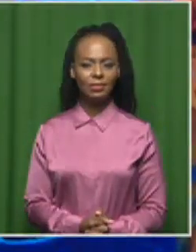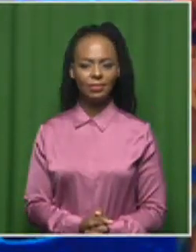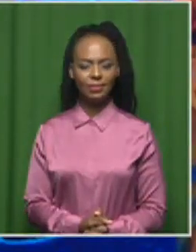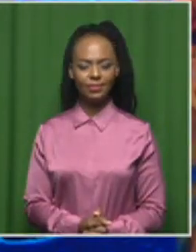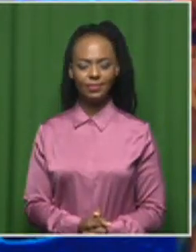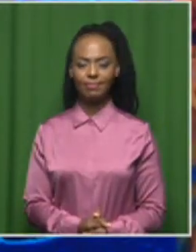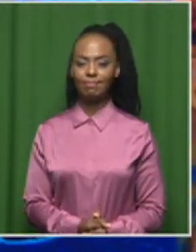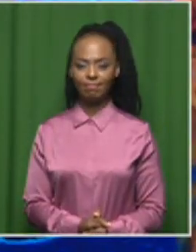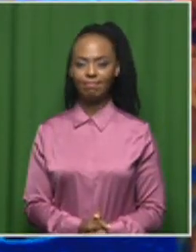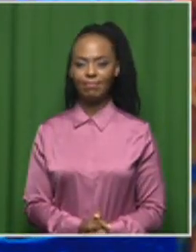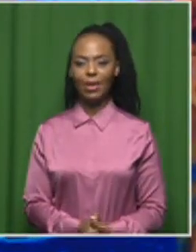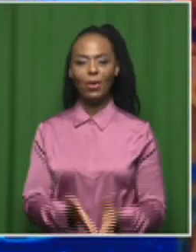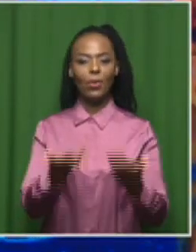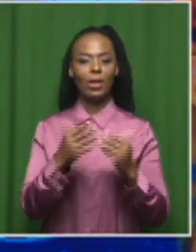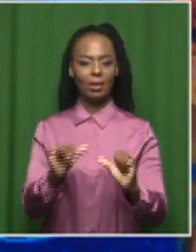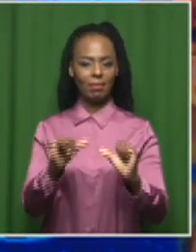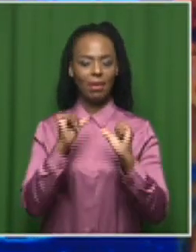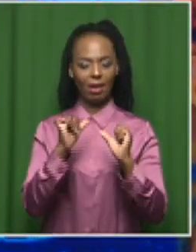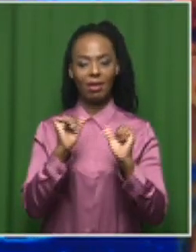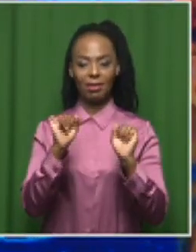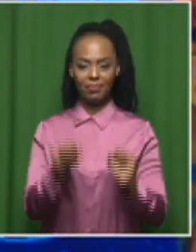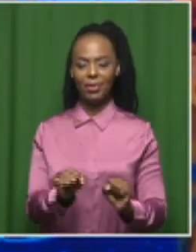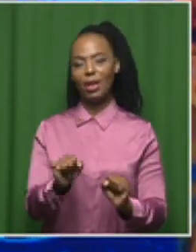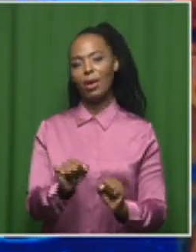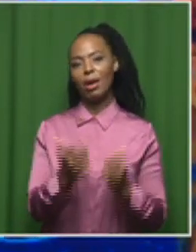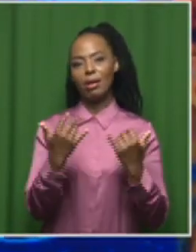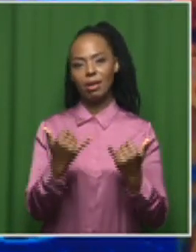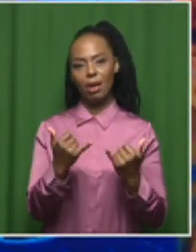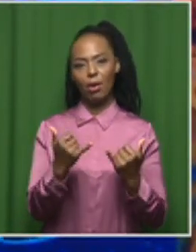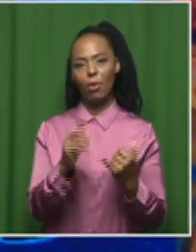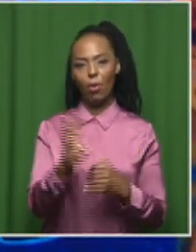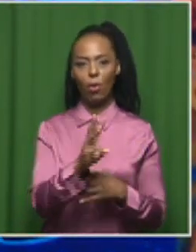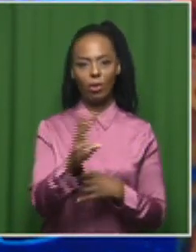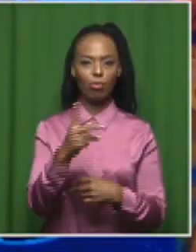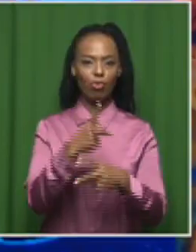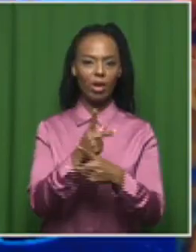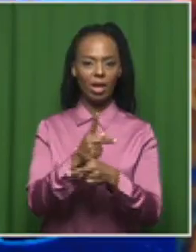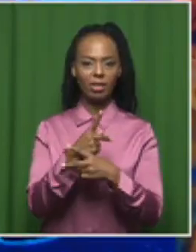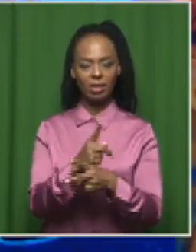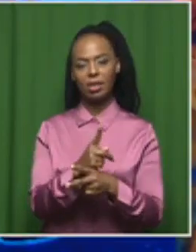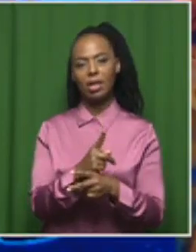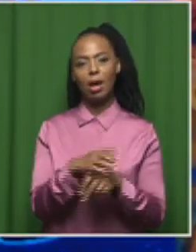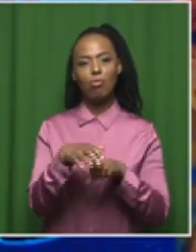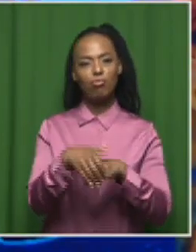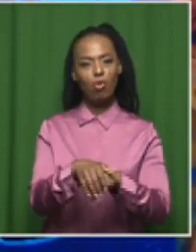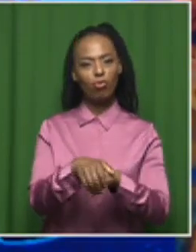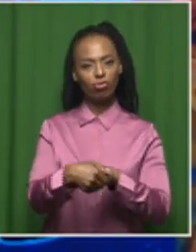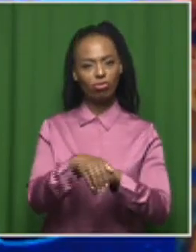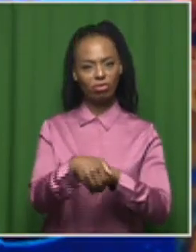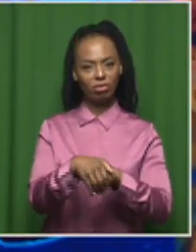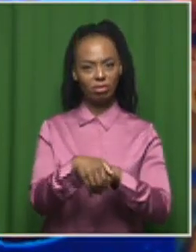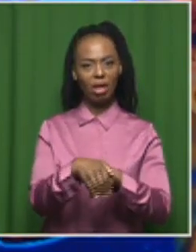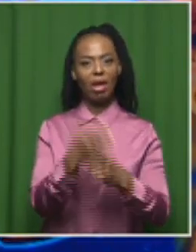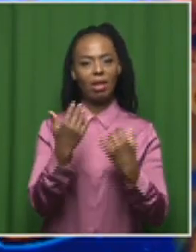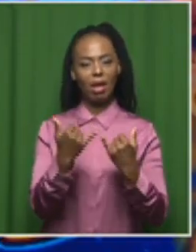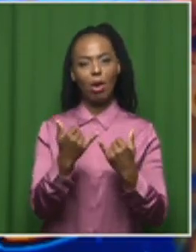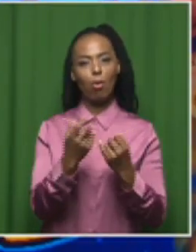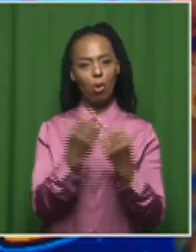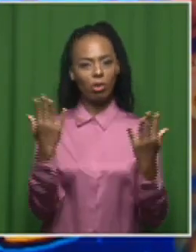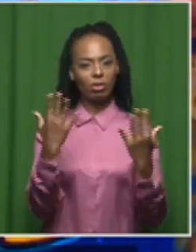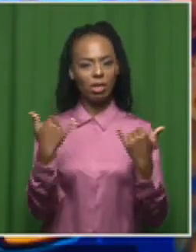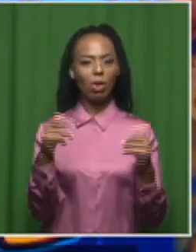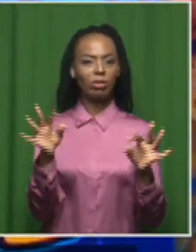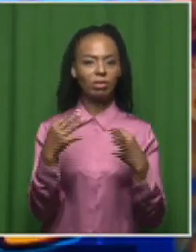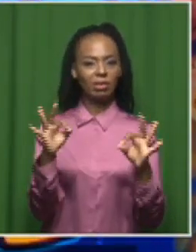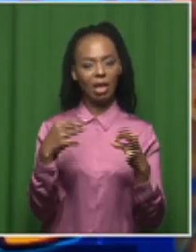Welcome back. Now, this is a warning. The production of Puss in Boots may cause excessive laughter, spontaneous singing, and a sudden urge to